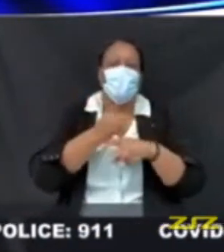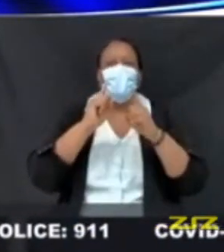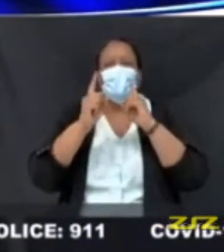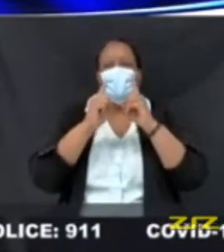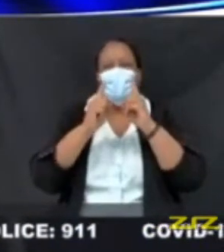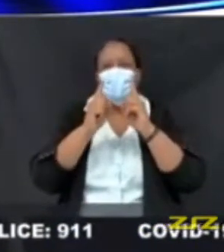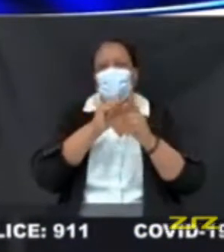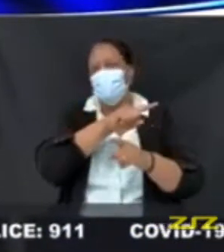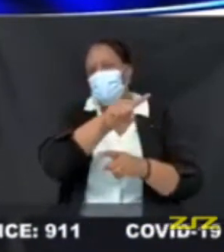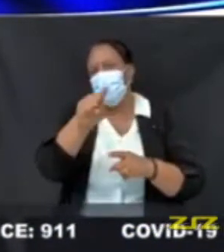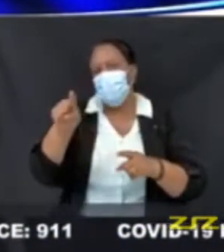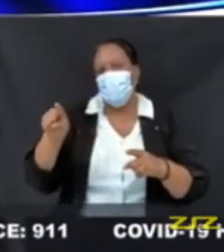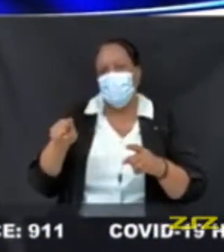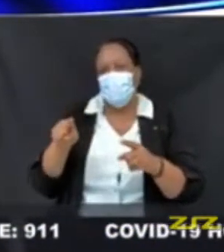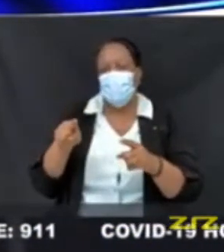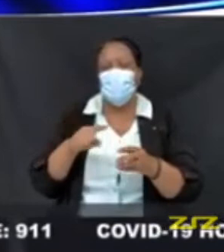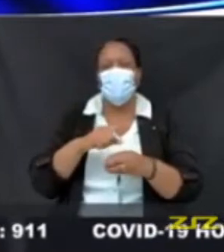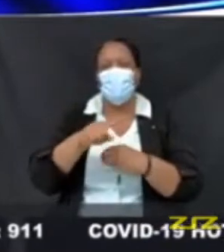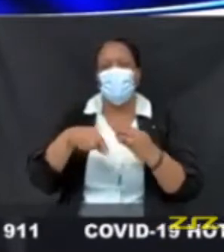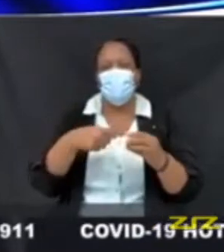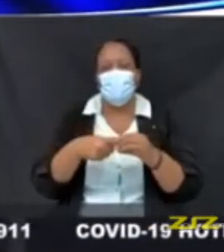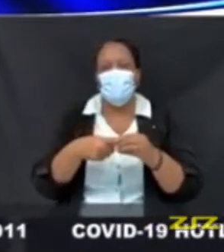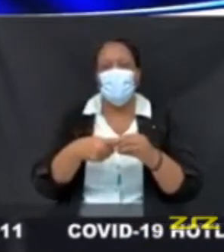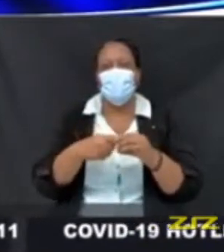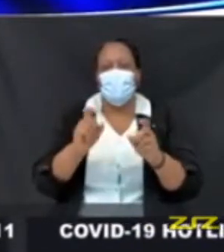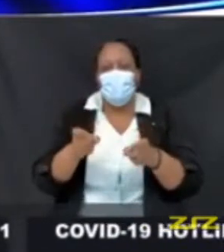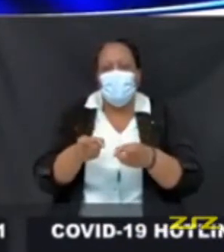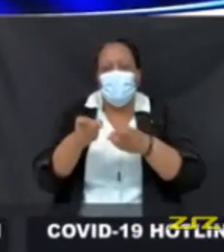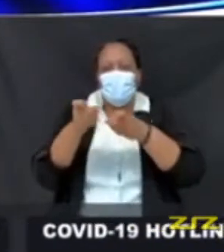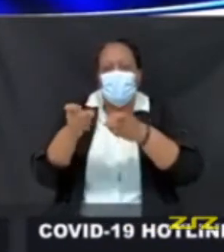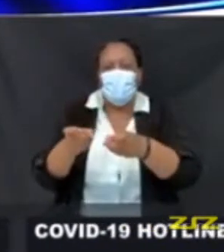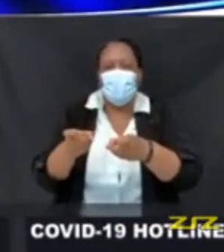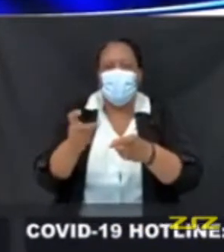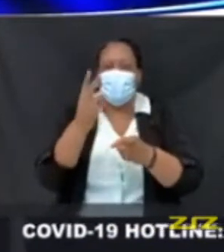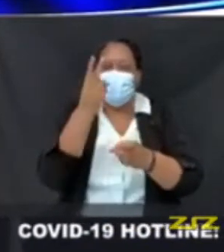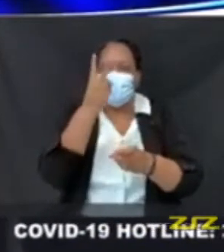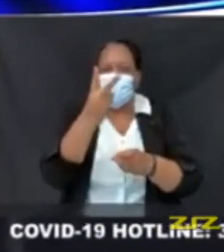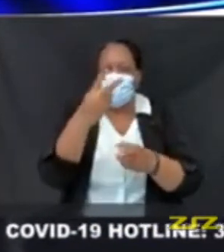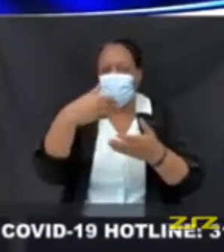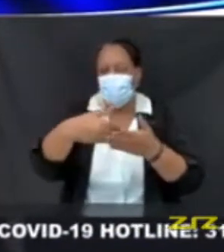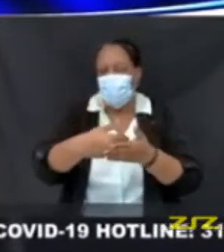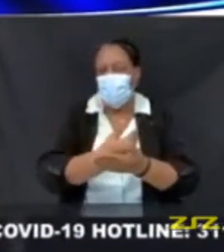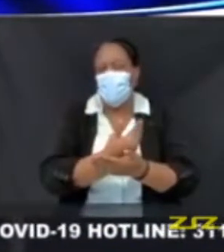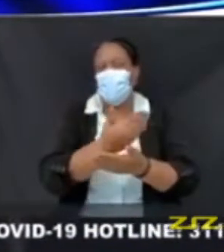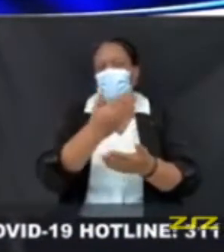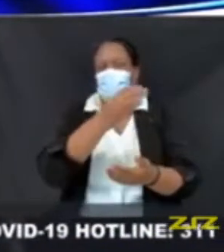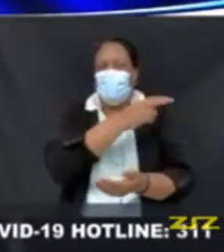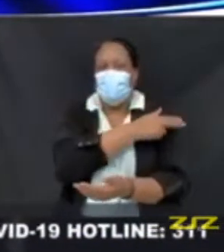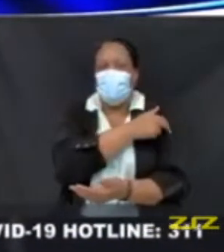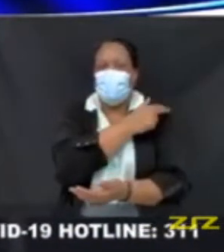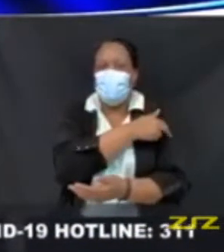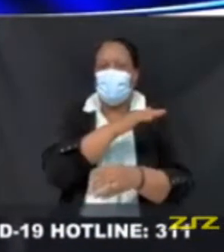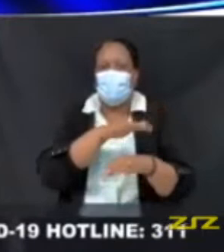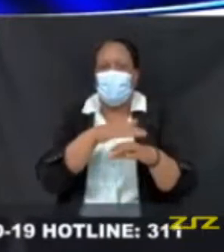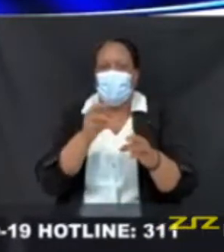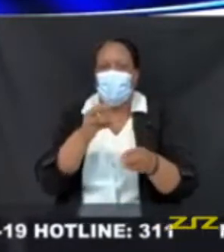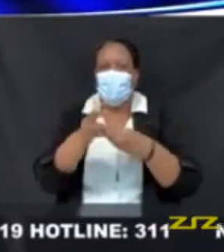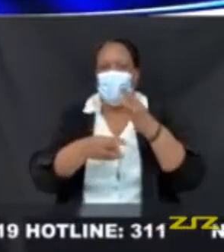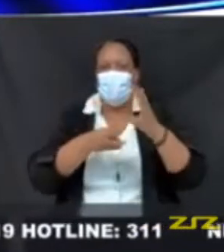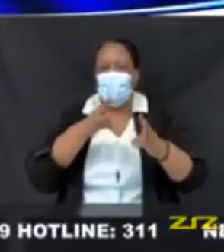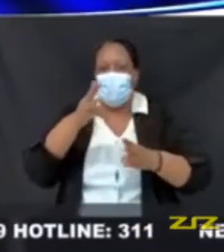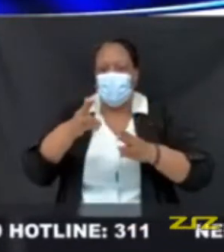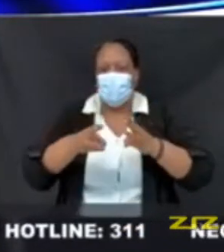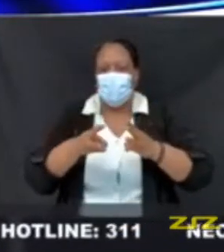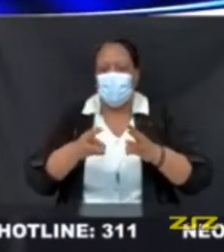tonight regarding the recent donation of field hospitals to St. Kitts and Nevis. As mentioned,